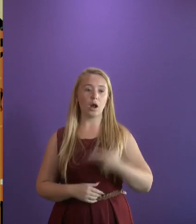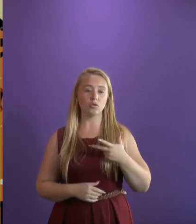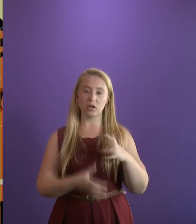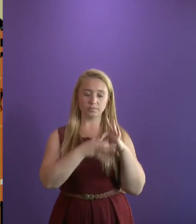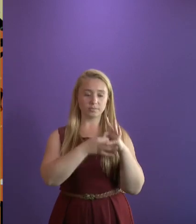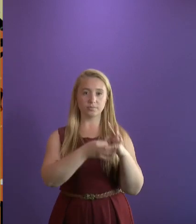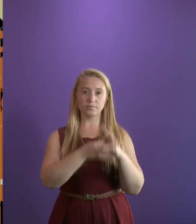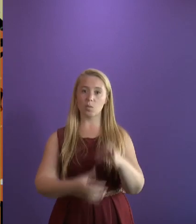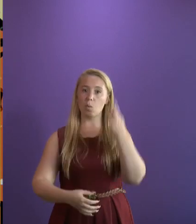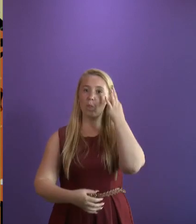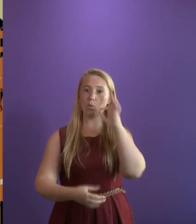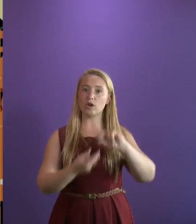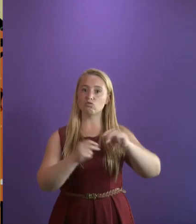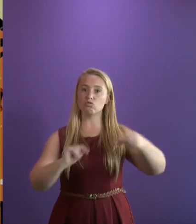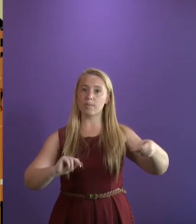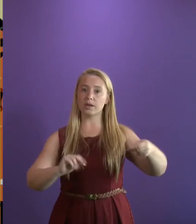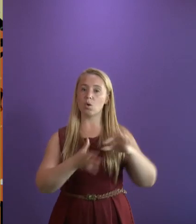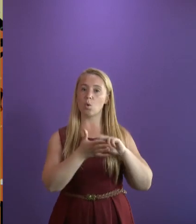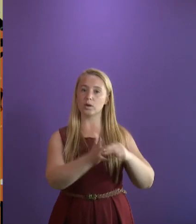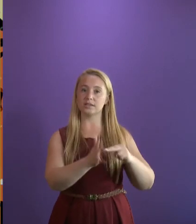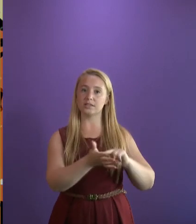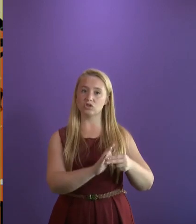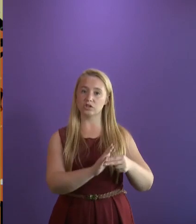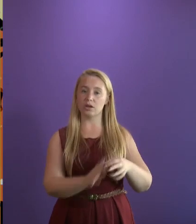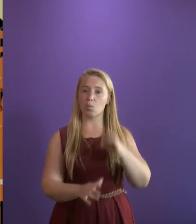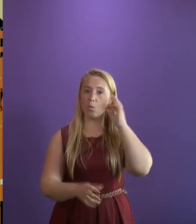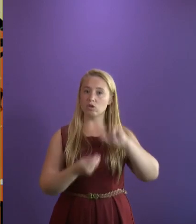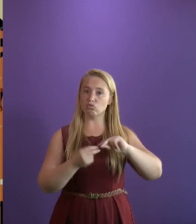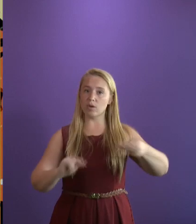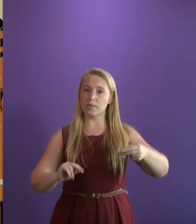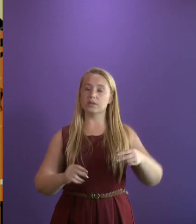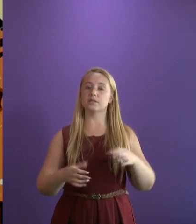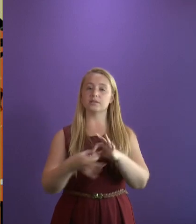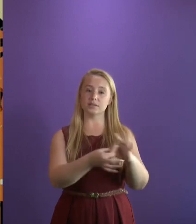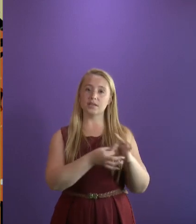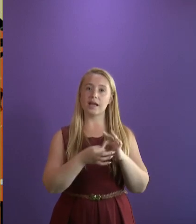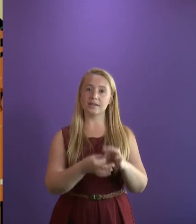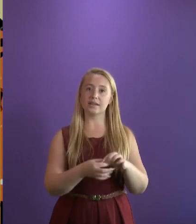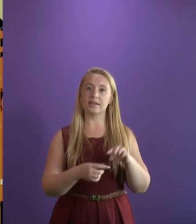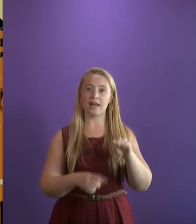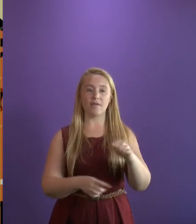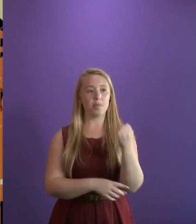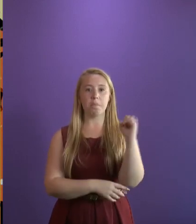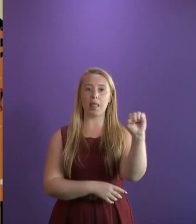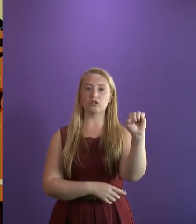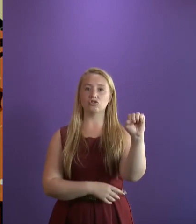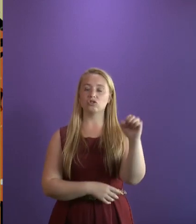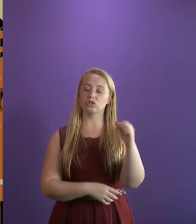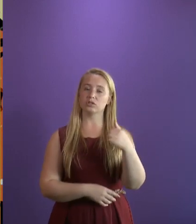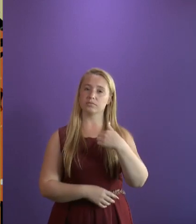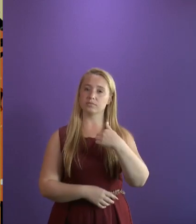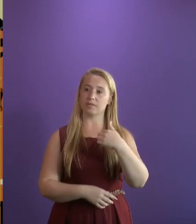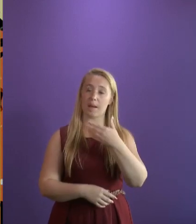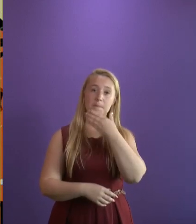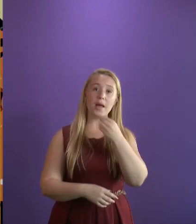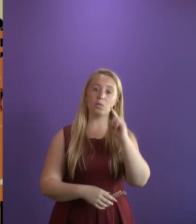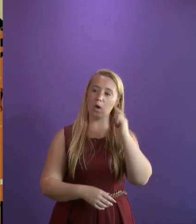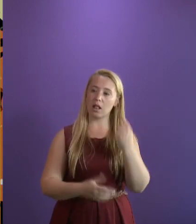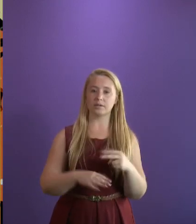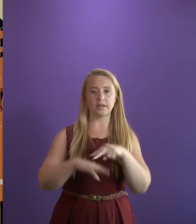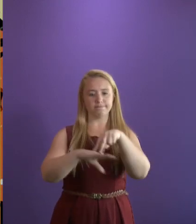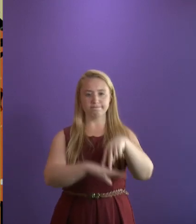organisation, the White Ribbon Society, which is encouraging people to take the pledge that Kay Marie has talked about there, the pledge to men to stand